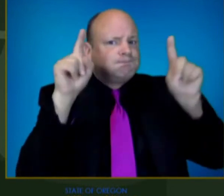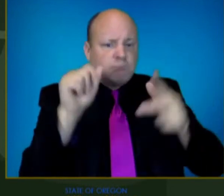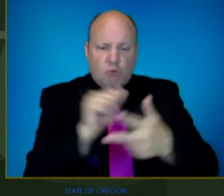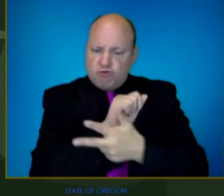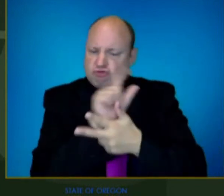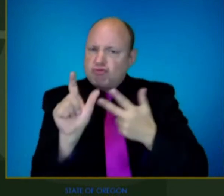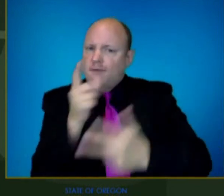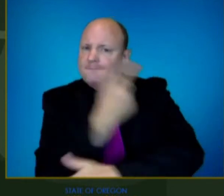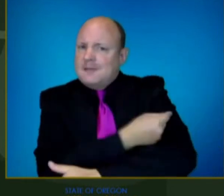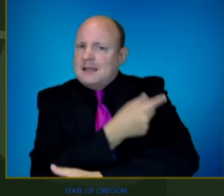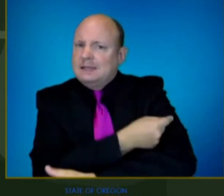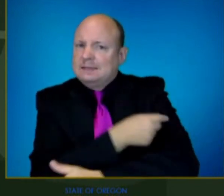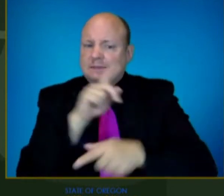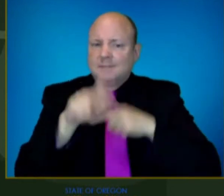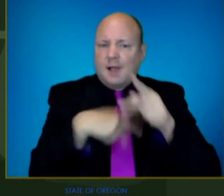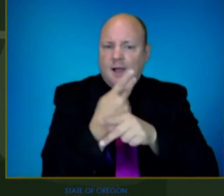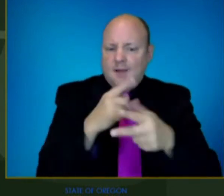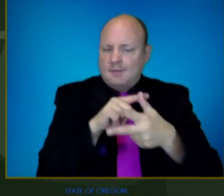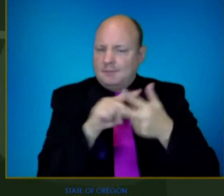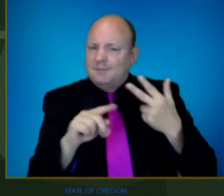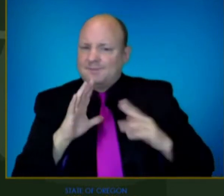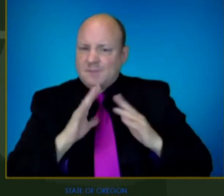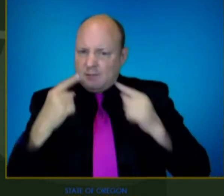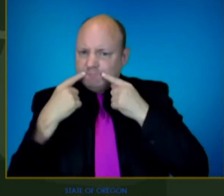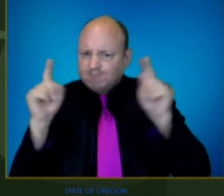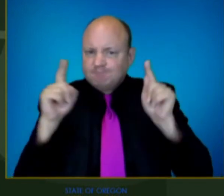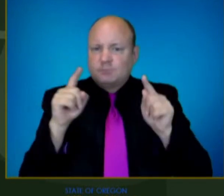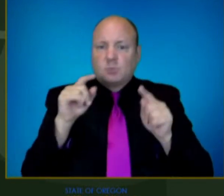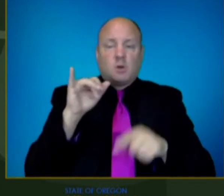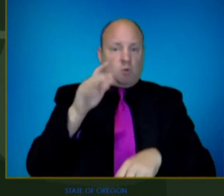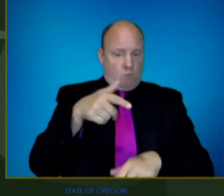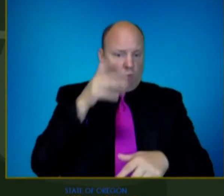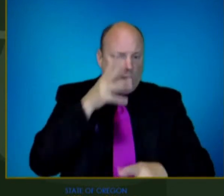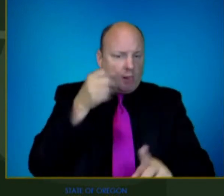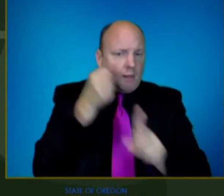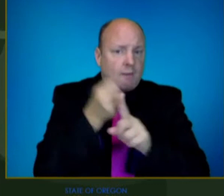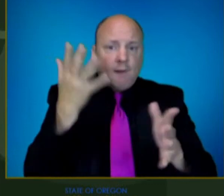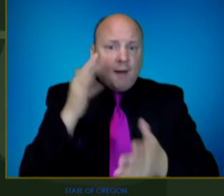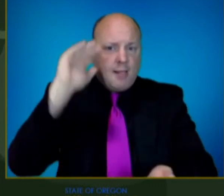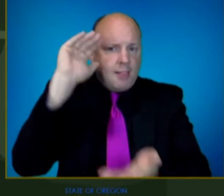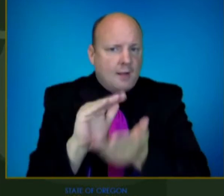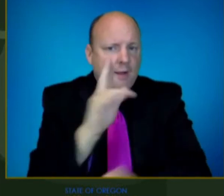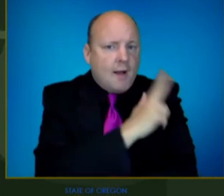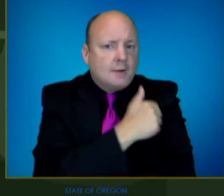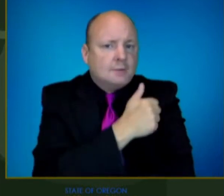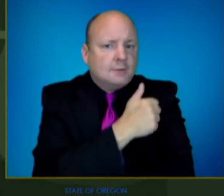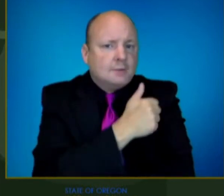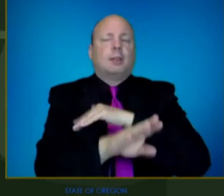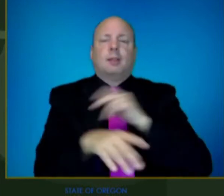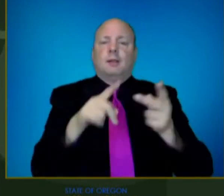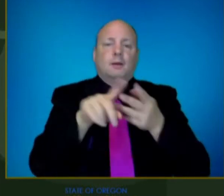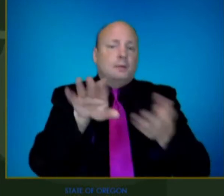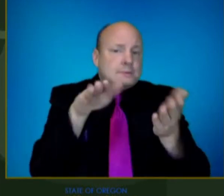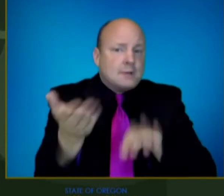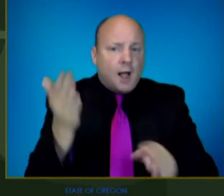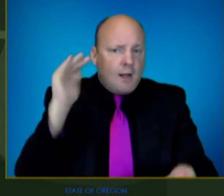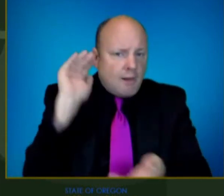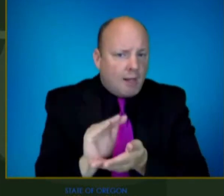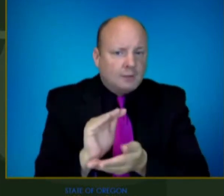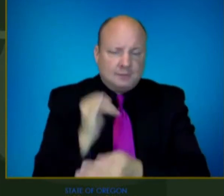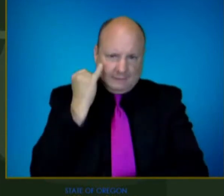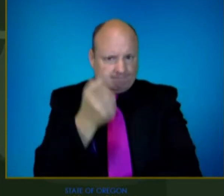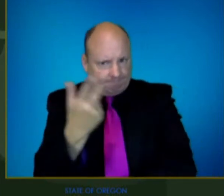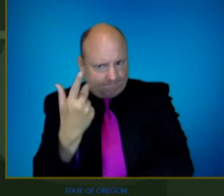infection leading to hospitalization. The Delta variant now accounts for almost every newly reported COVID-19